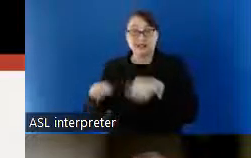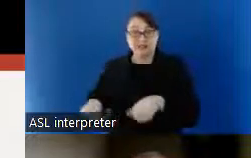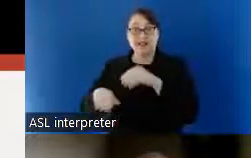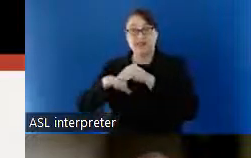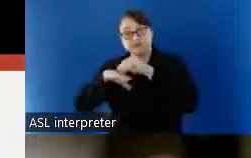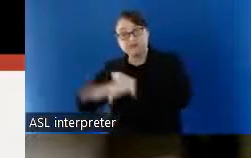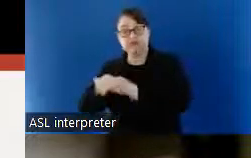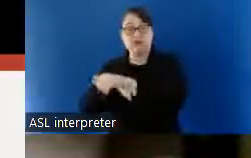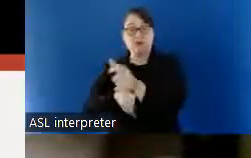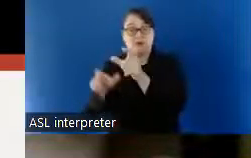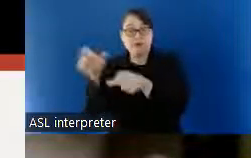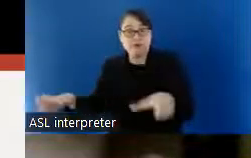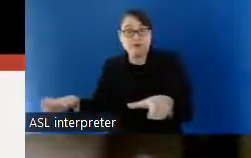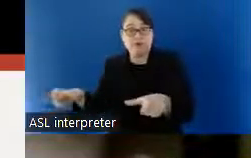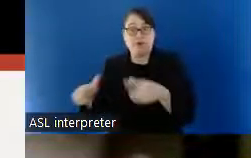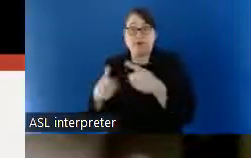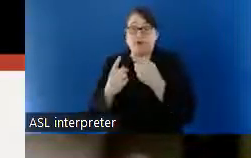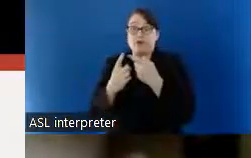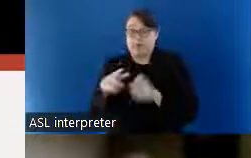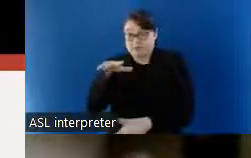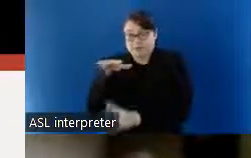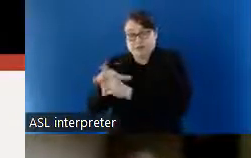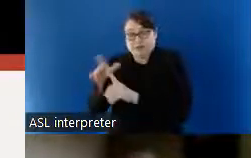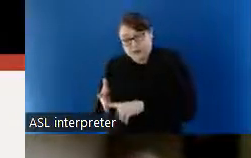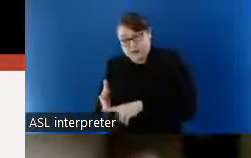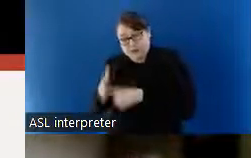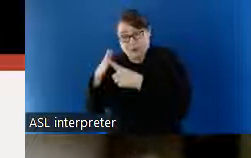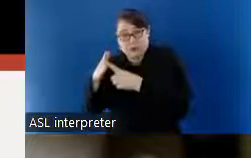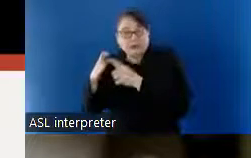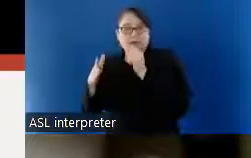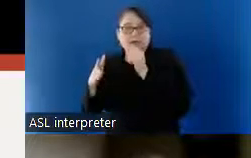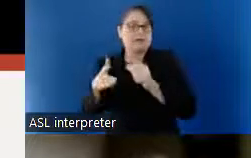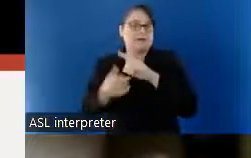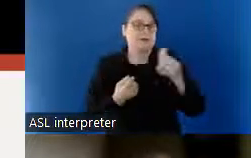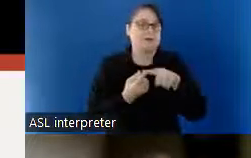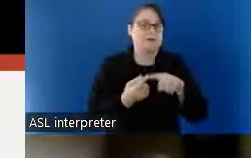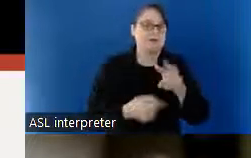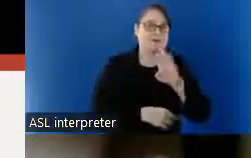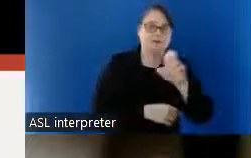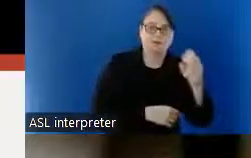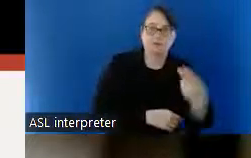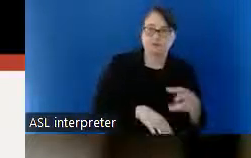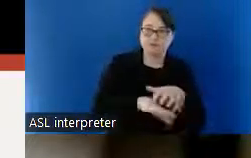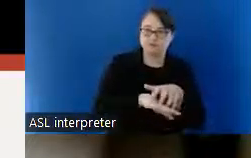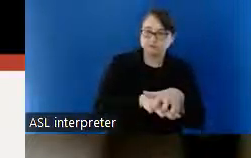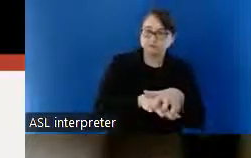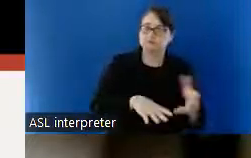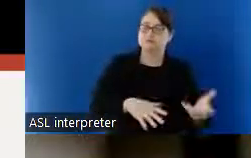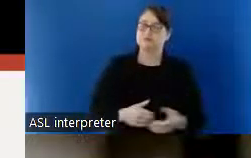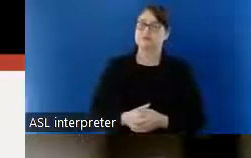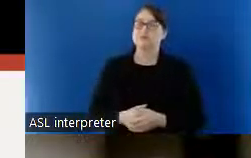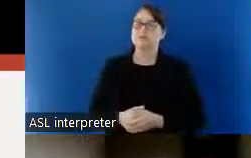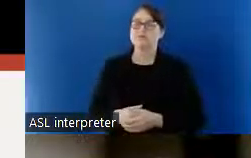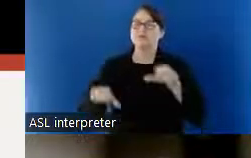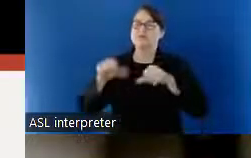time those symptoms start, not when the rash starts. Scientists are still researching if the virus can be spread when someone has